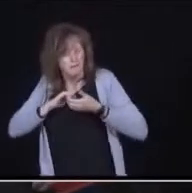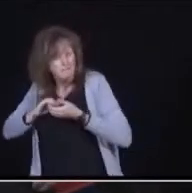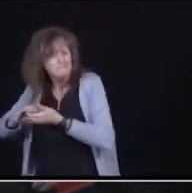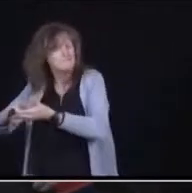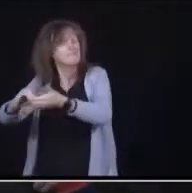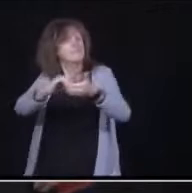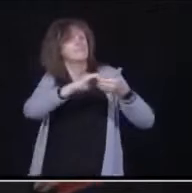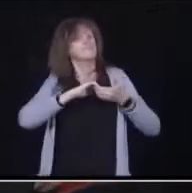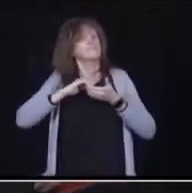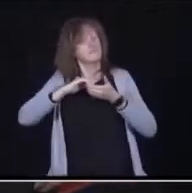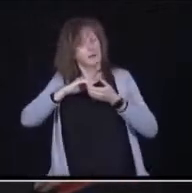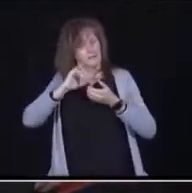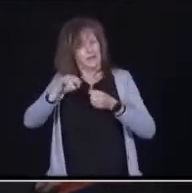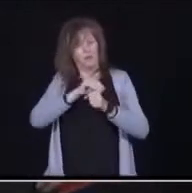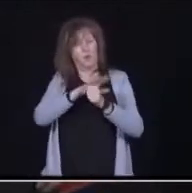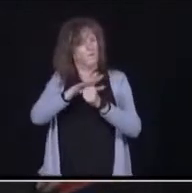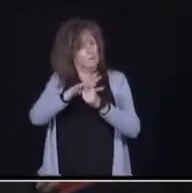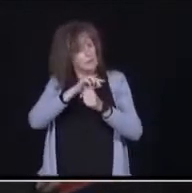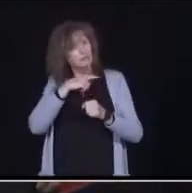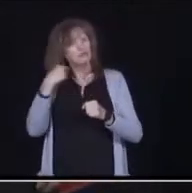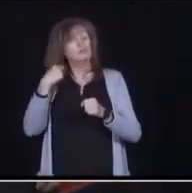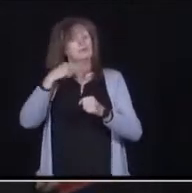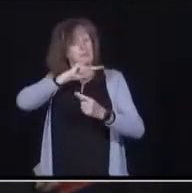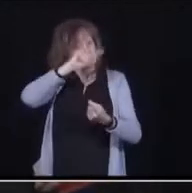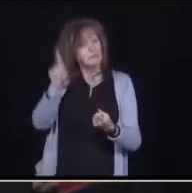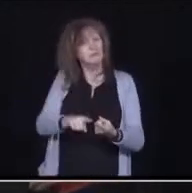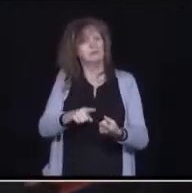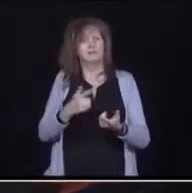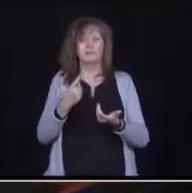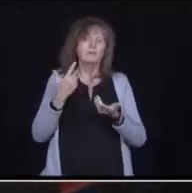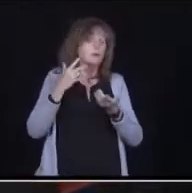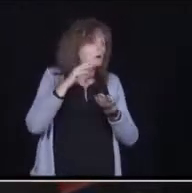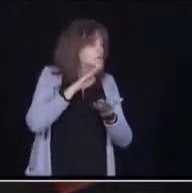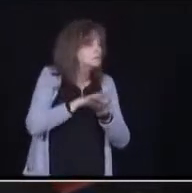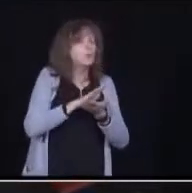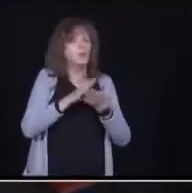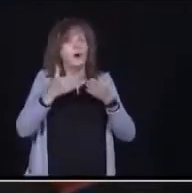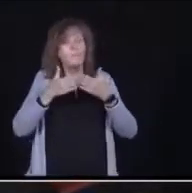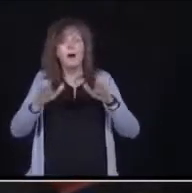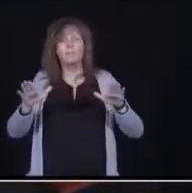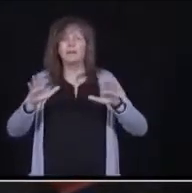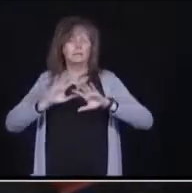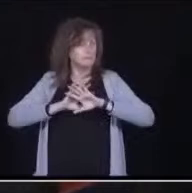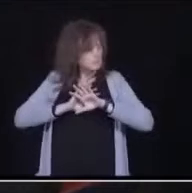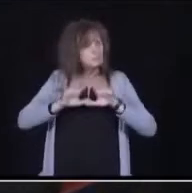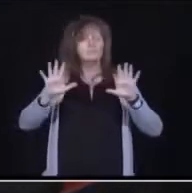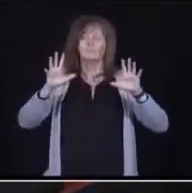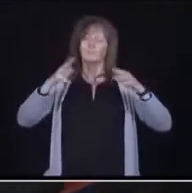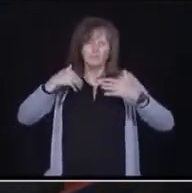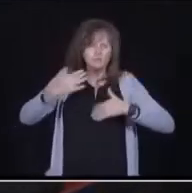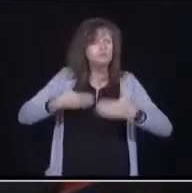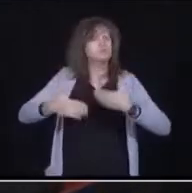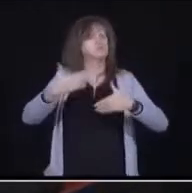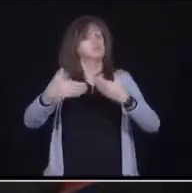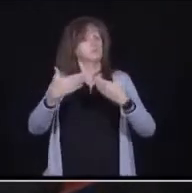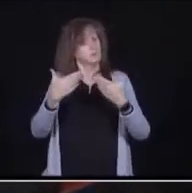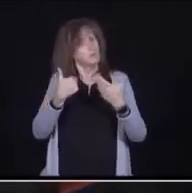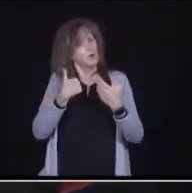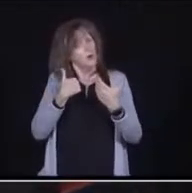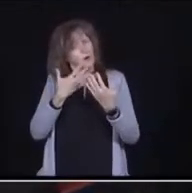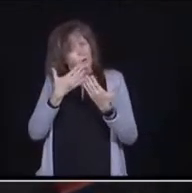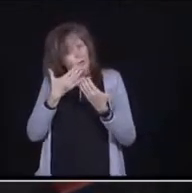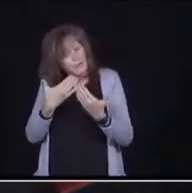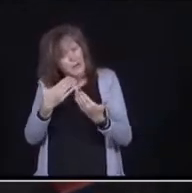in our schools. And that's why we cannot let our guard down collectively. I want to thank the people of Ontario for your sacrifice. Our work continues